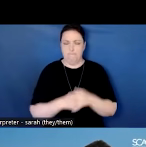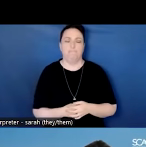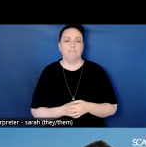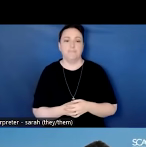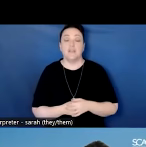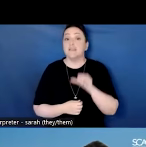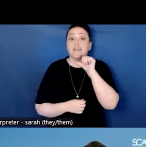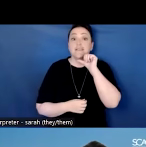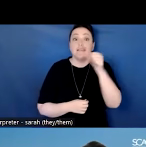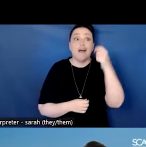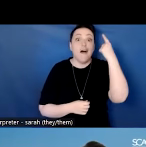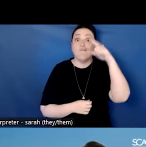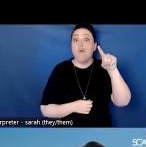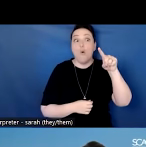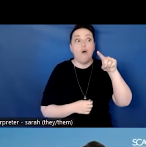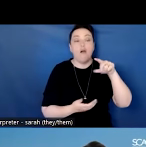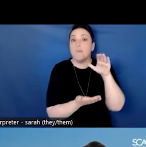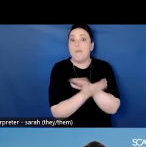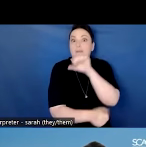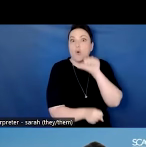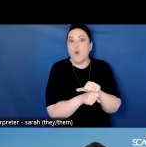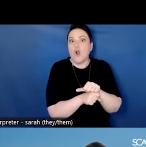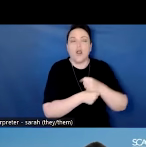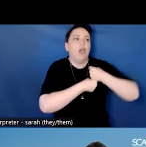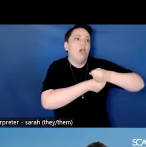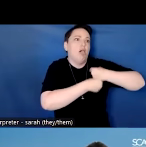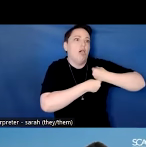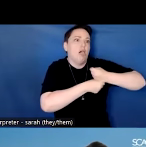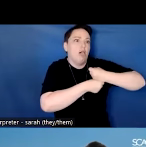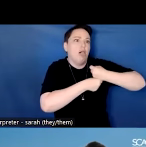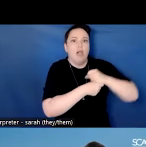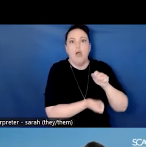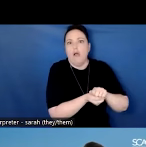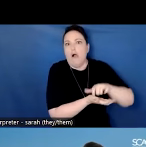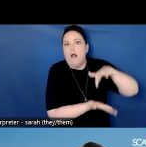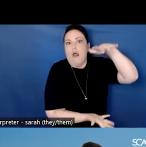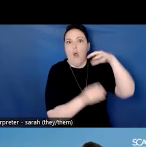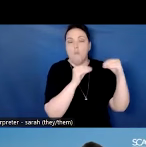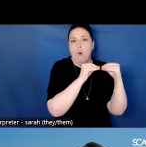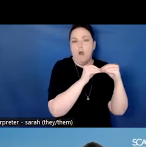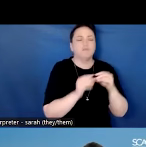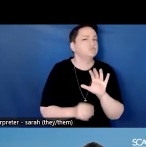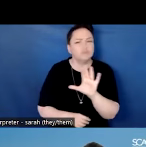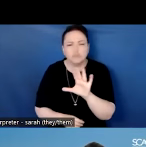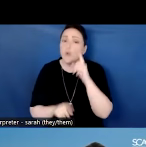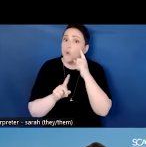generate paper, but to compel government at all levels to make decisions with environmental consequences